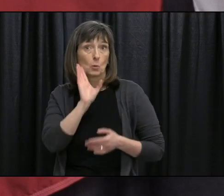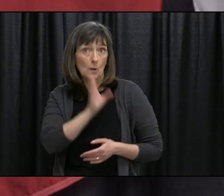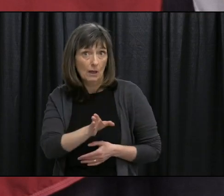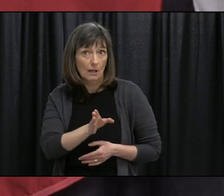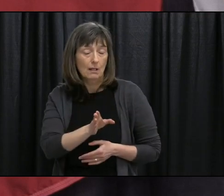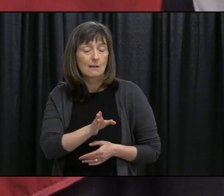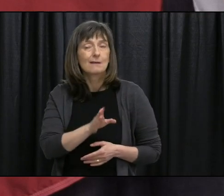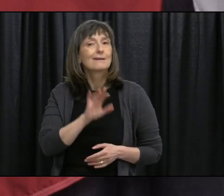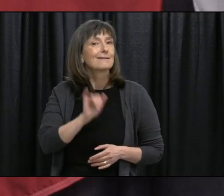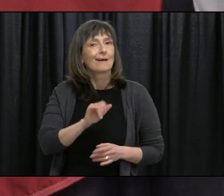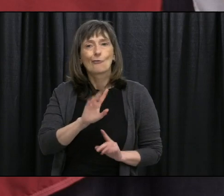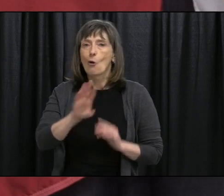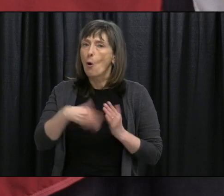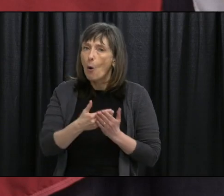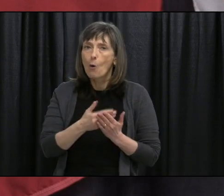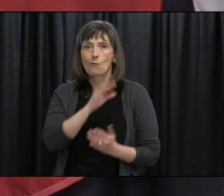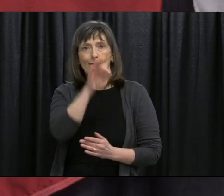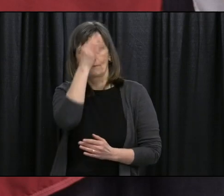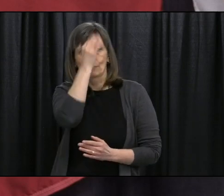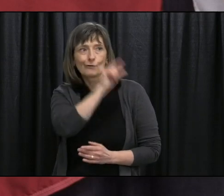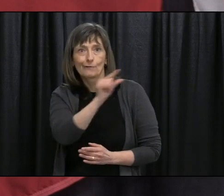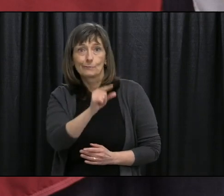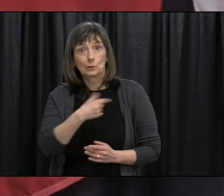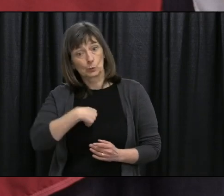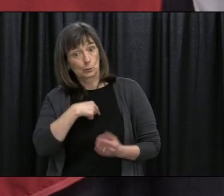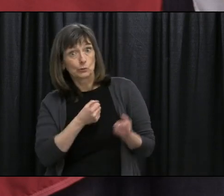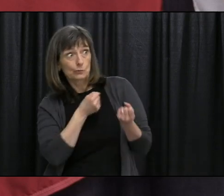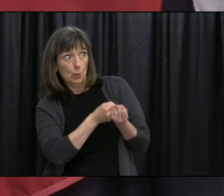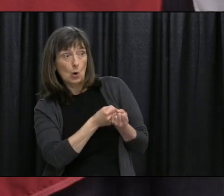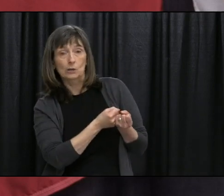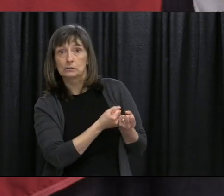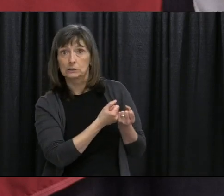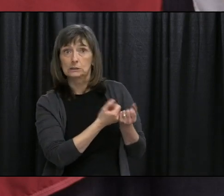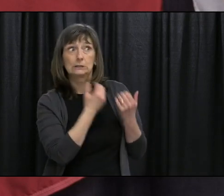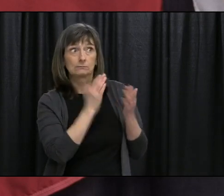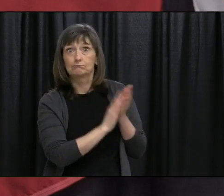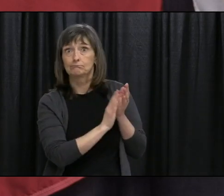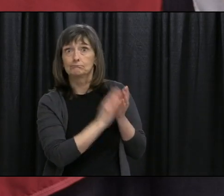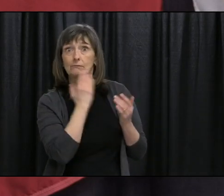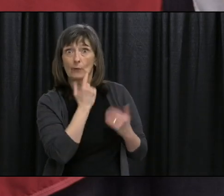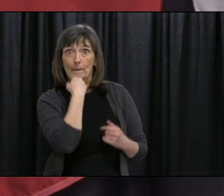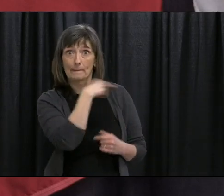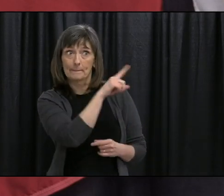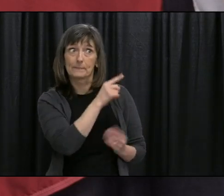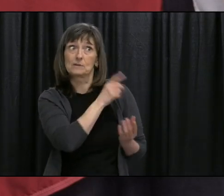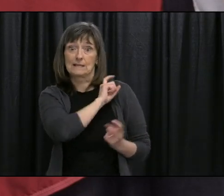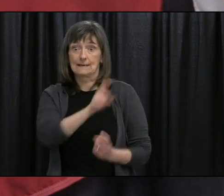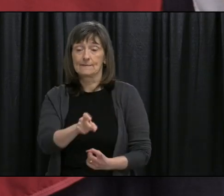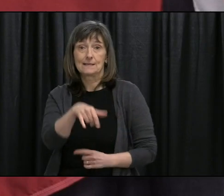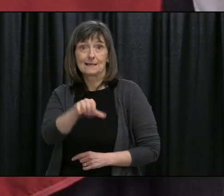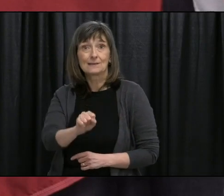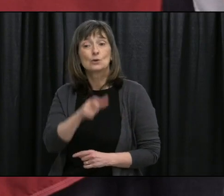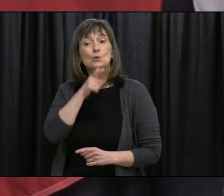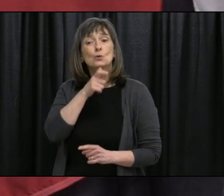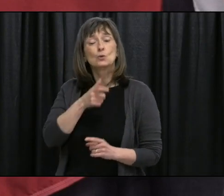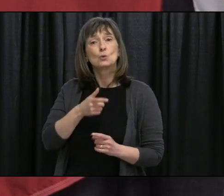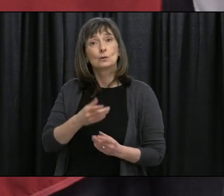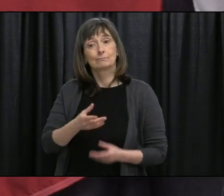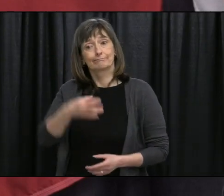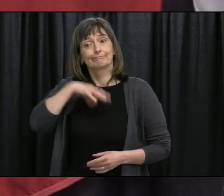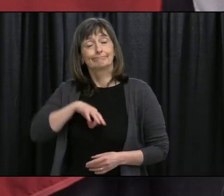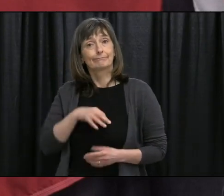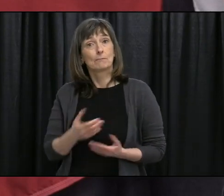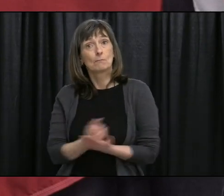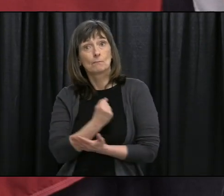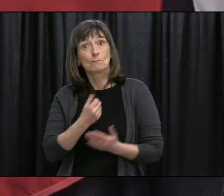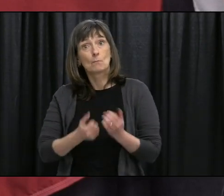is a federal government initiative. We supported it. We think it's a good idea. And in terms of who would be impacted the most, of course, we have an